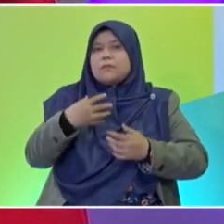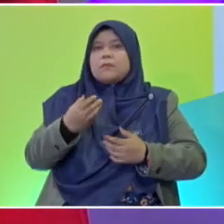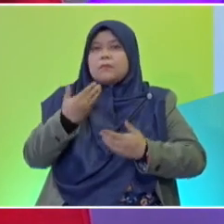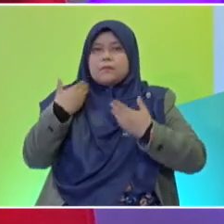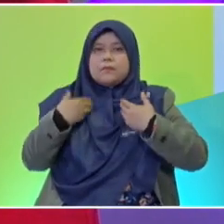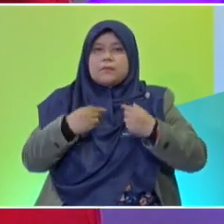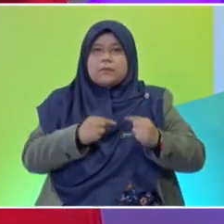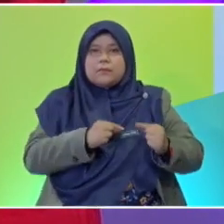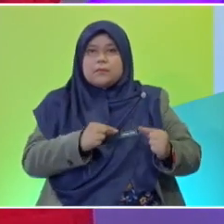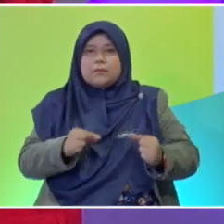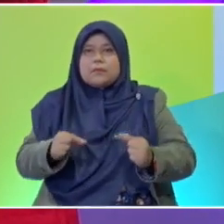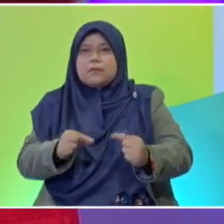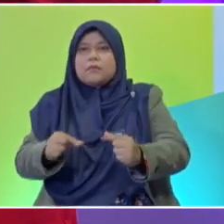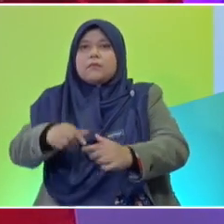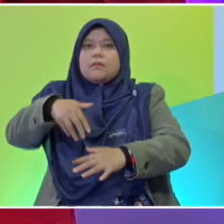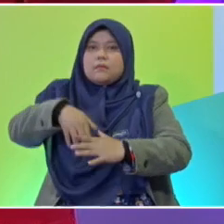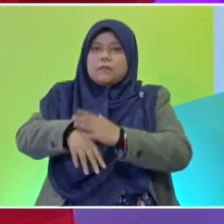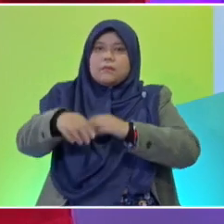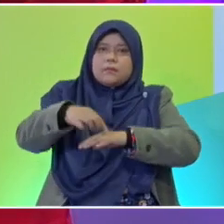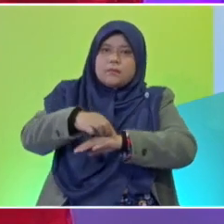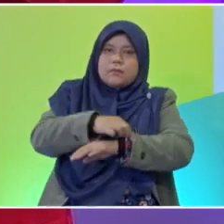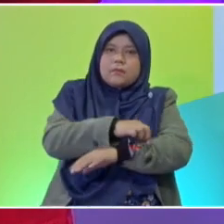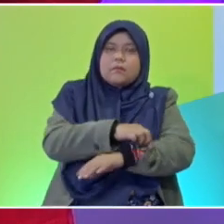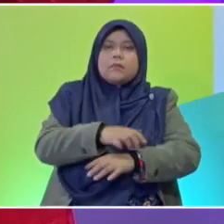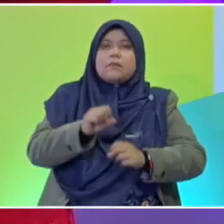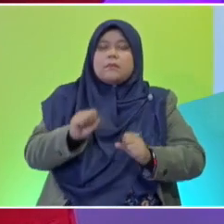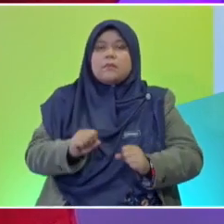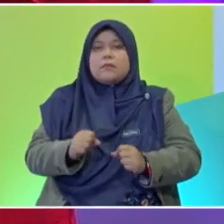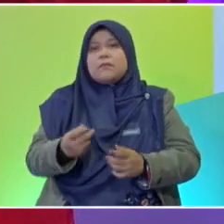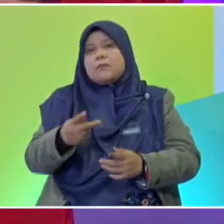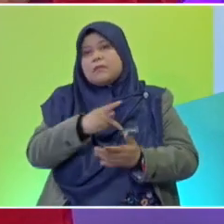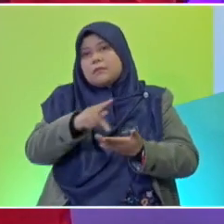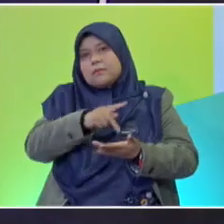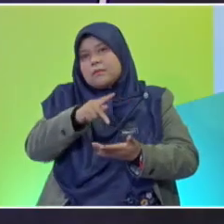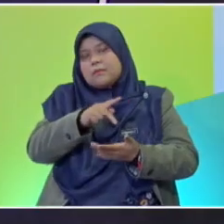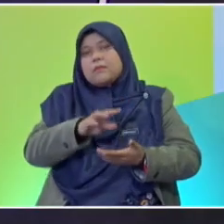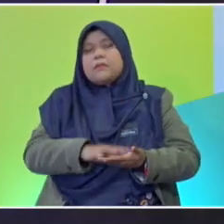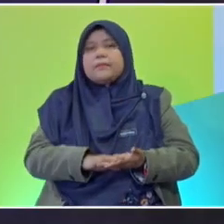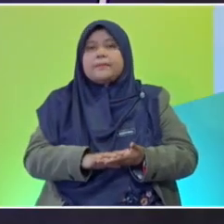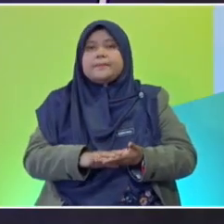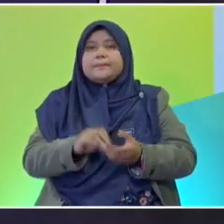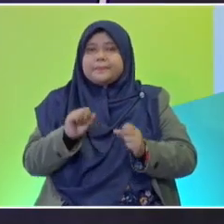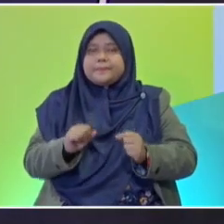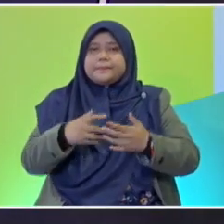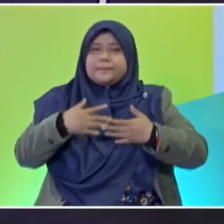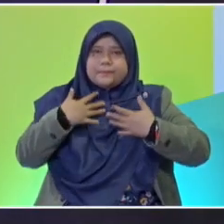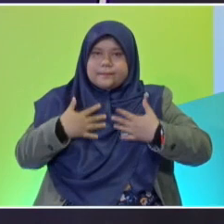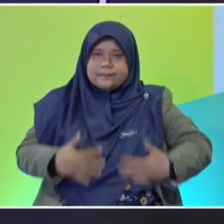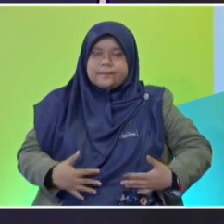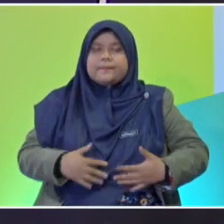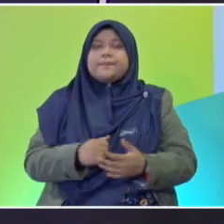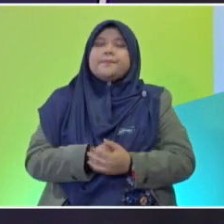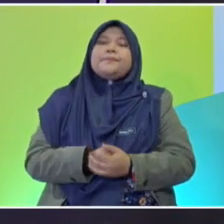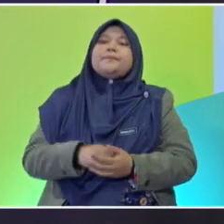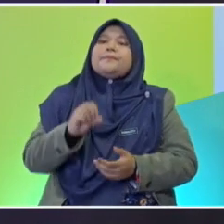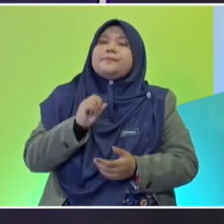travel into the bones and give the protein for the bones to grow and also other parts of the body. All right. So Okay.